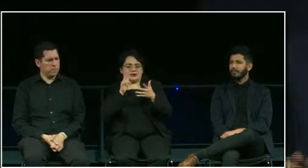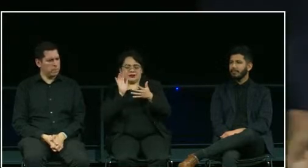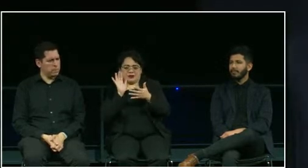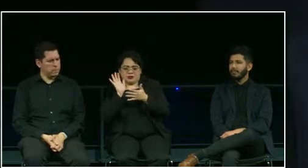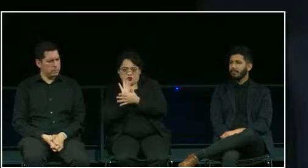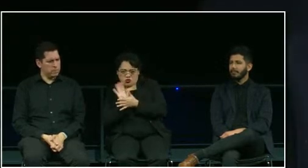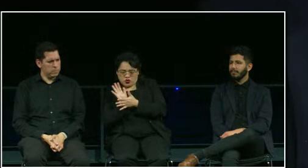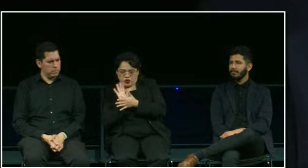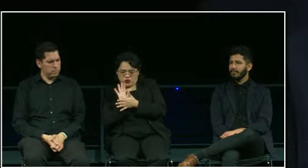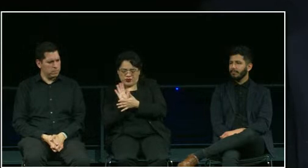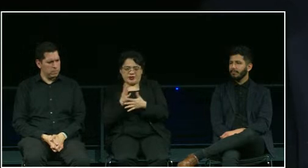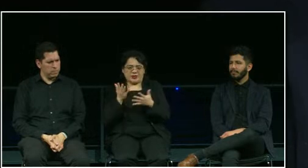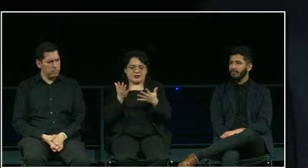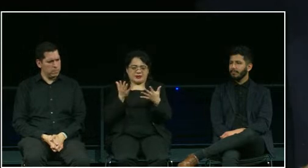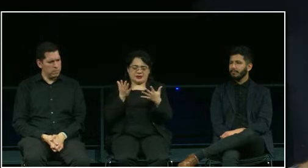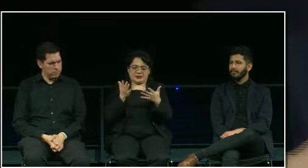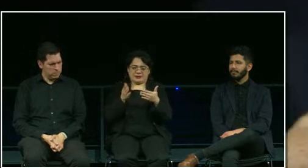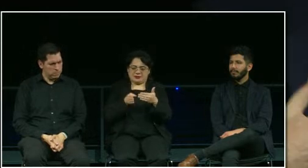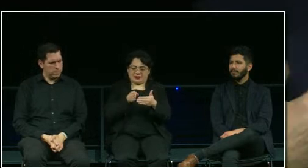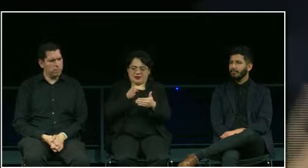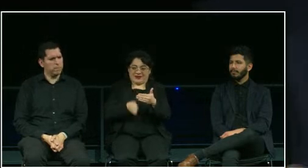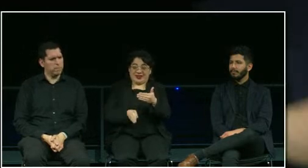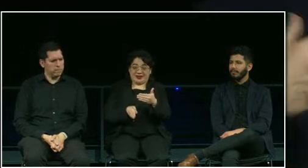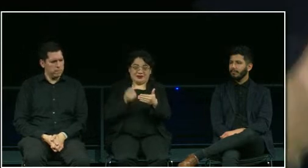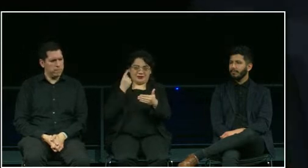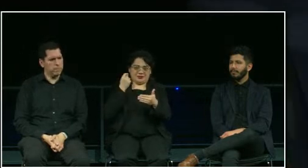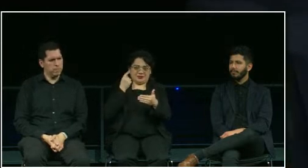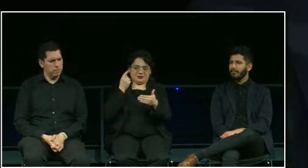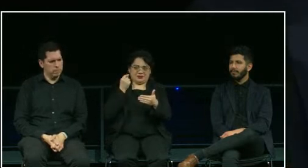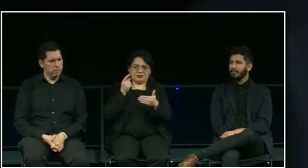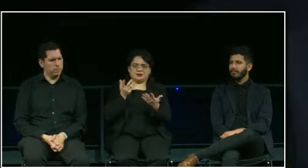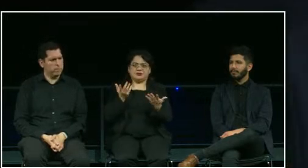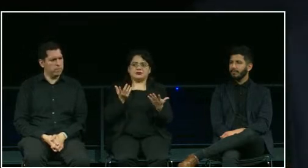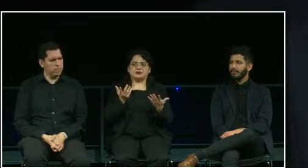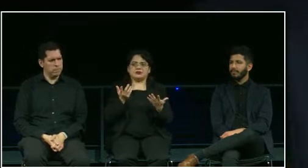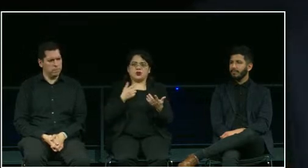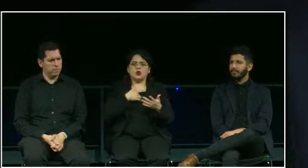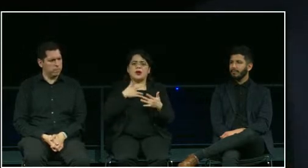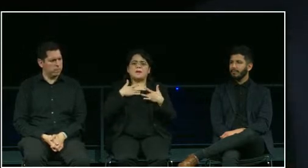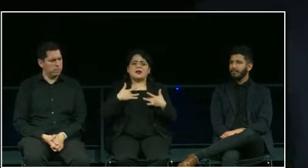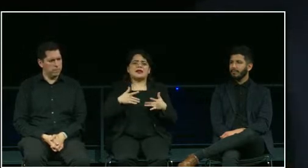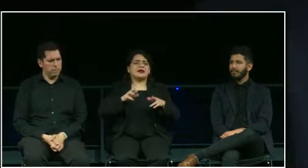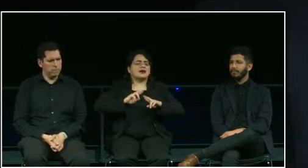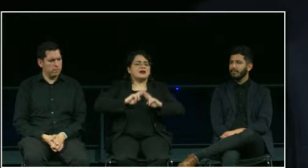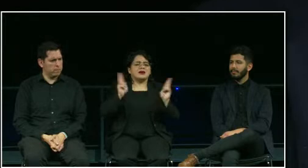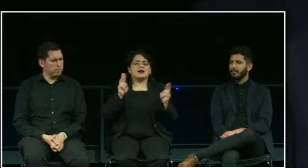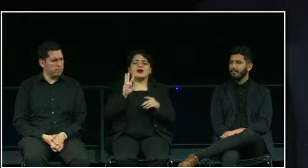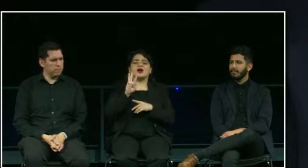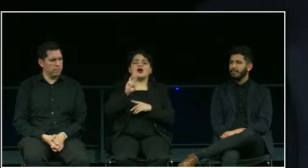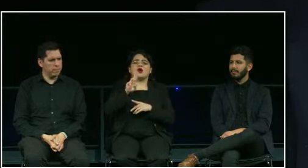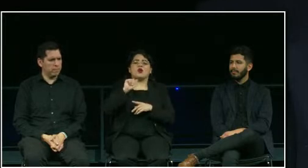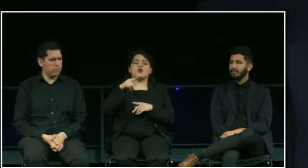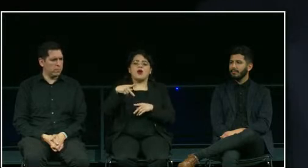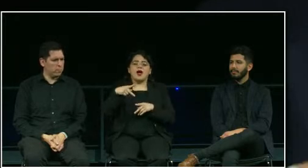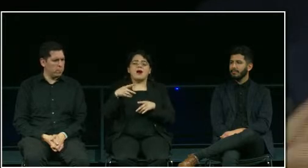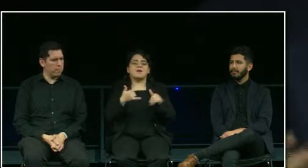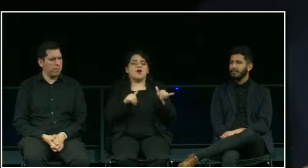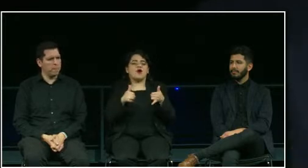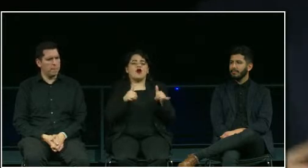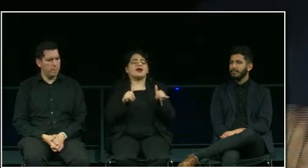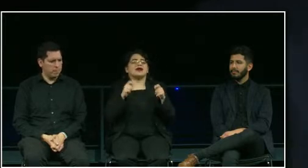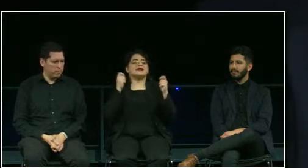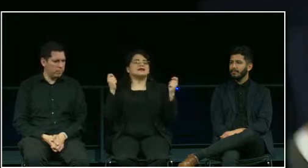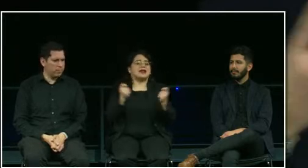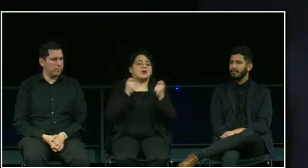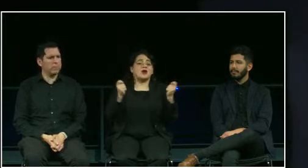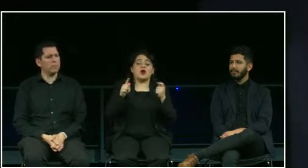movie finish and then not have all the things that we normally have, like wrap parties and celebrations and having to